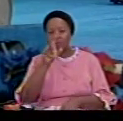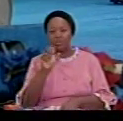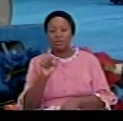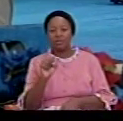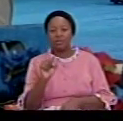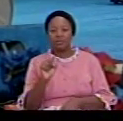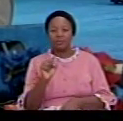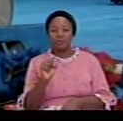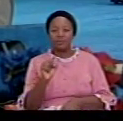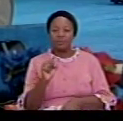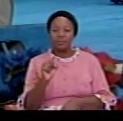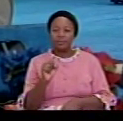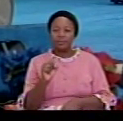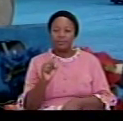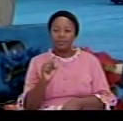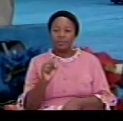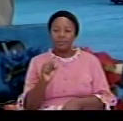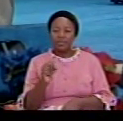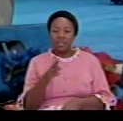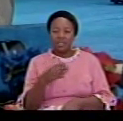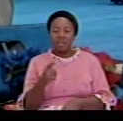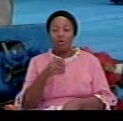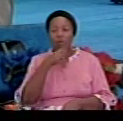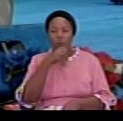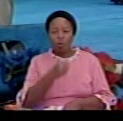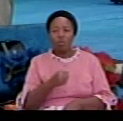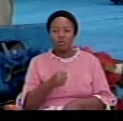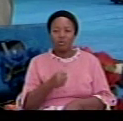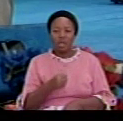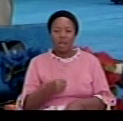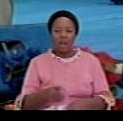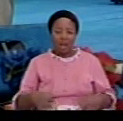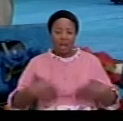And the old life is shed away.